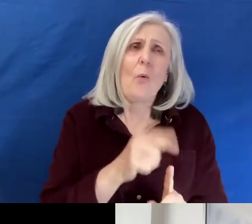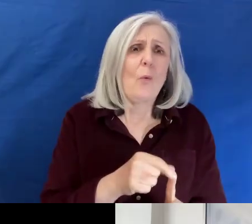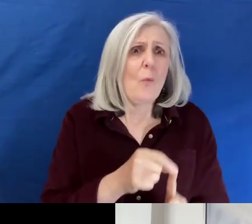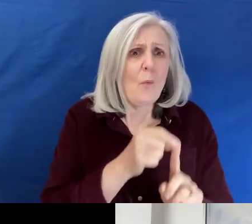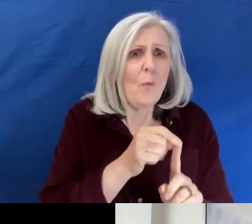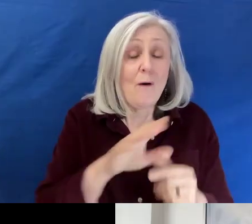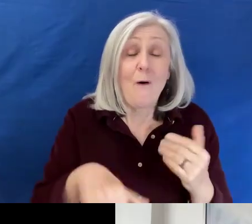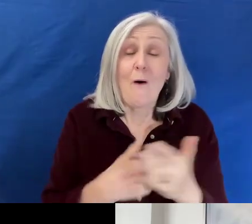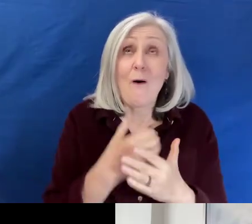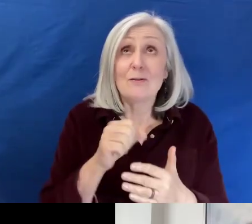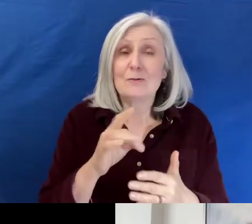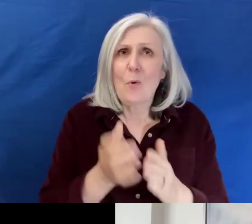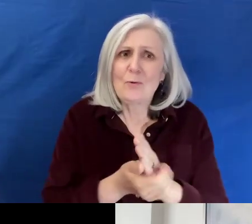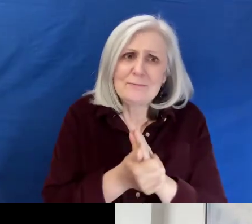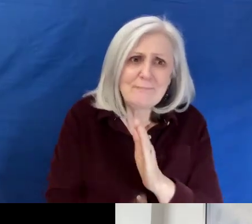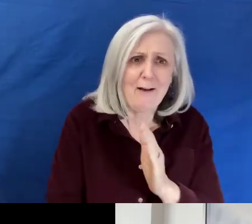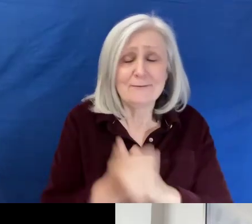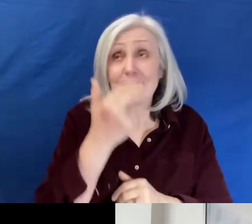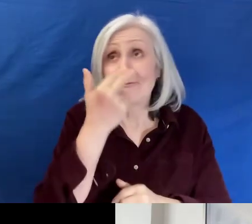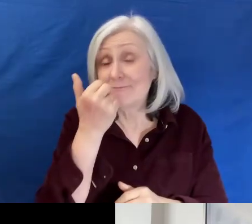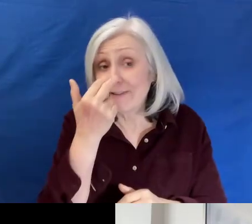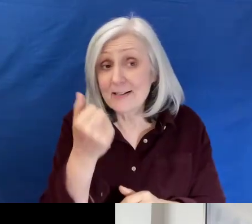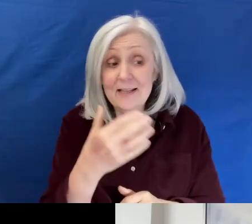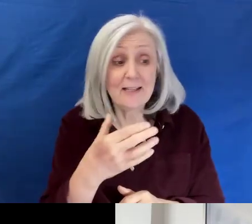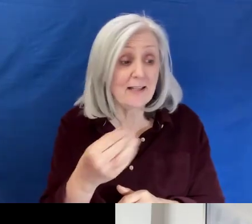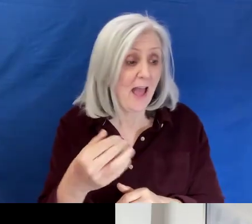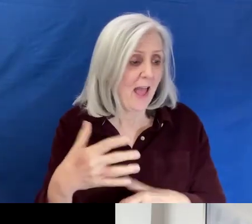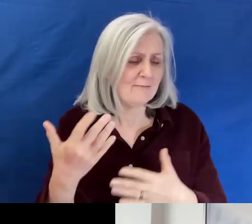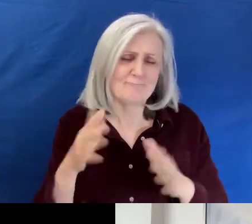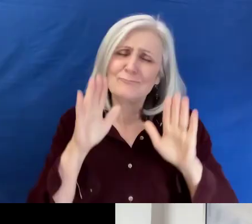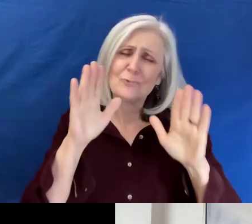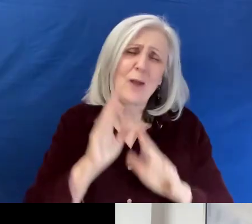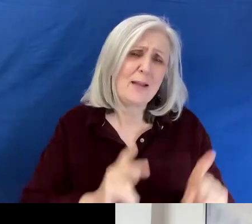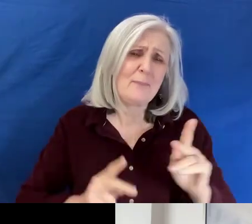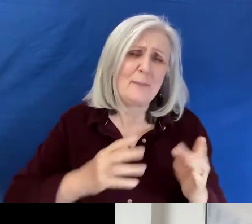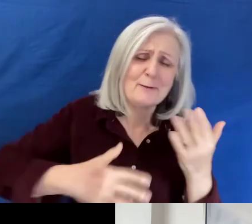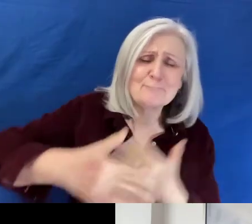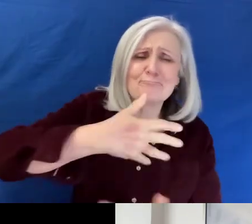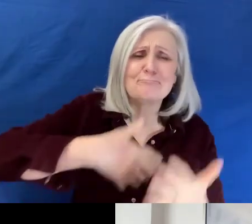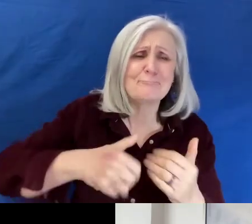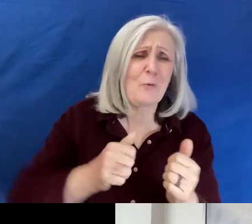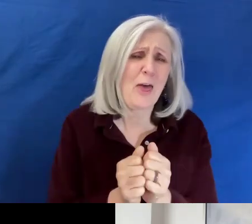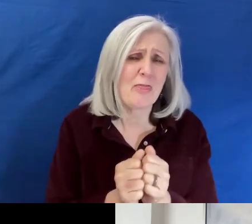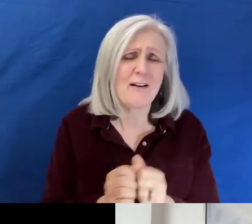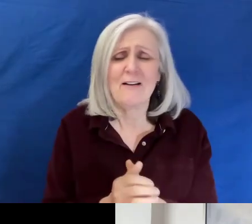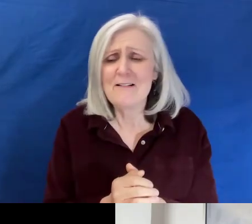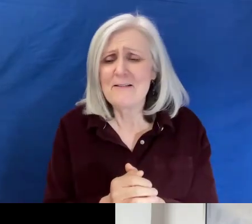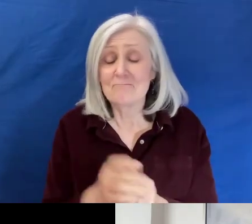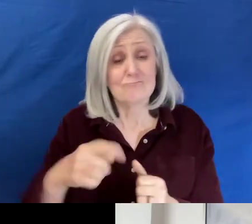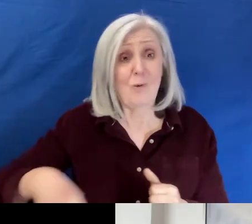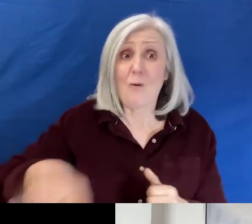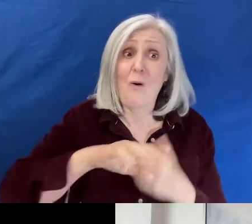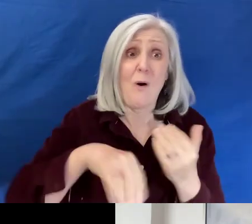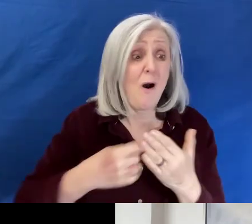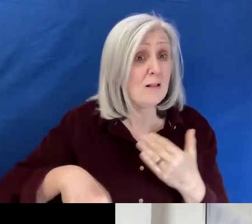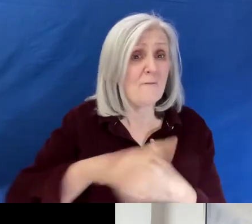so incredibly talented and funny and like just like great people to hang out with. And all of them were just nothing